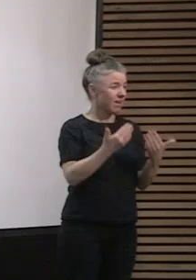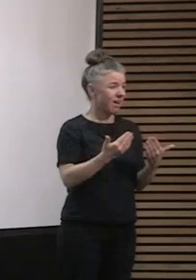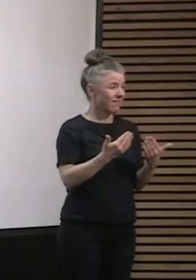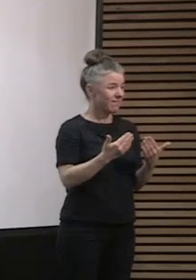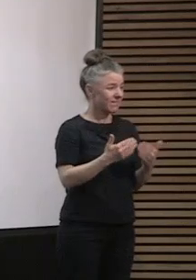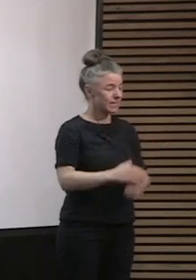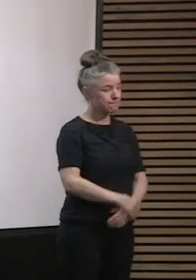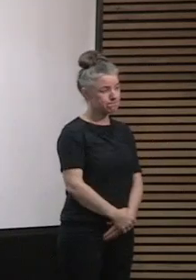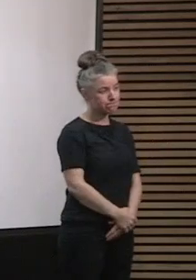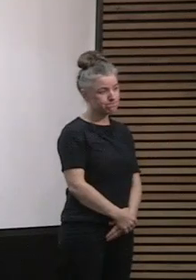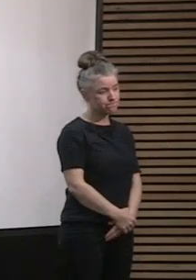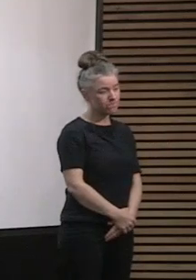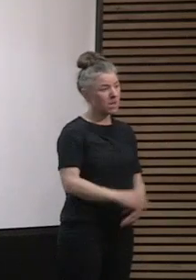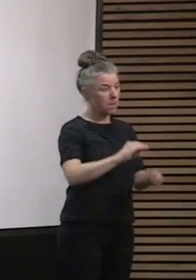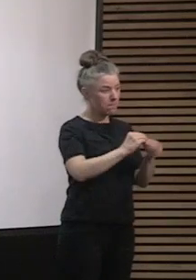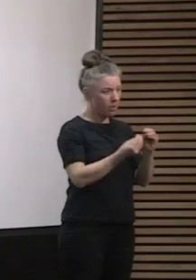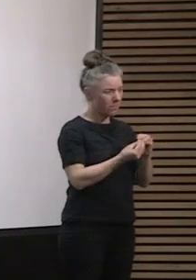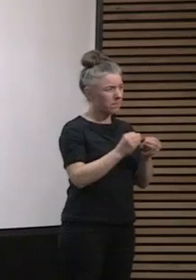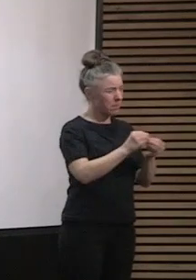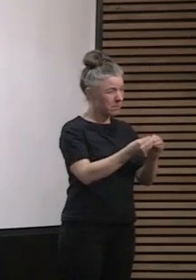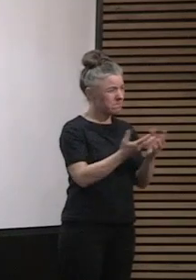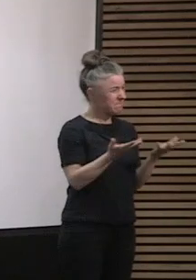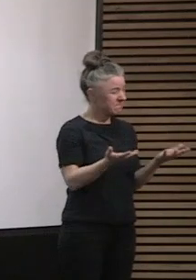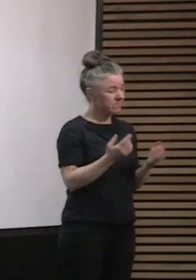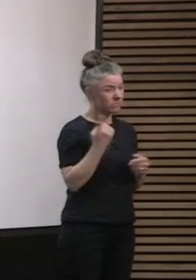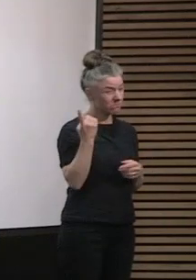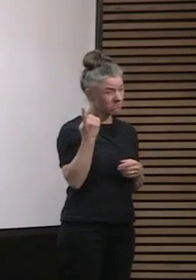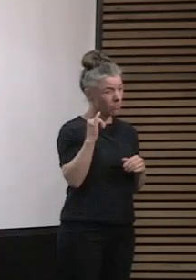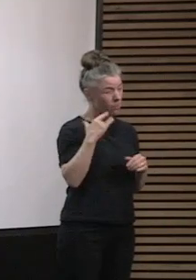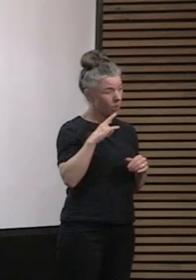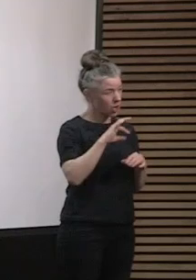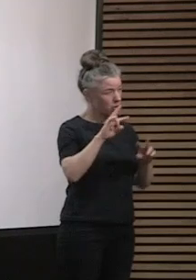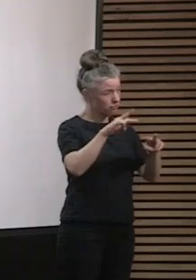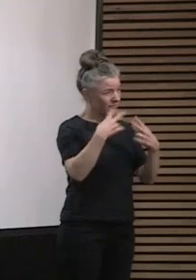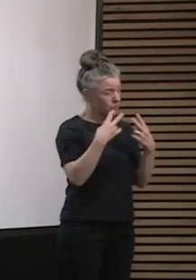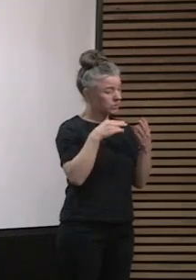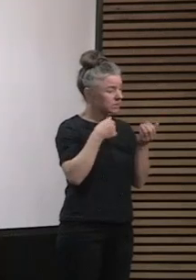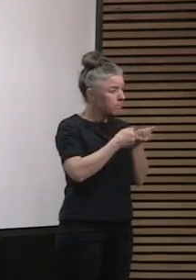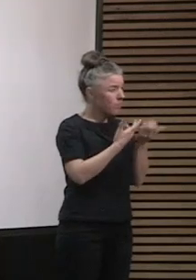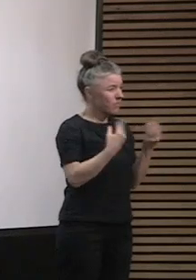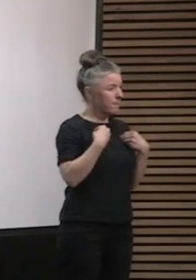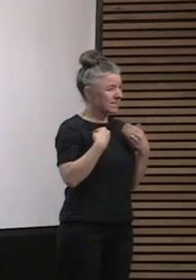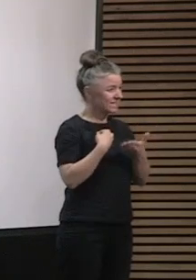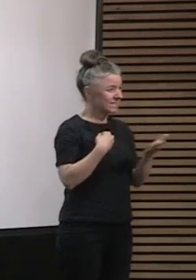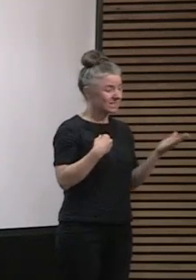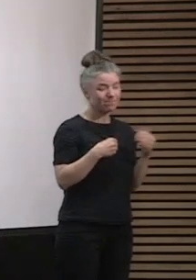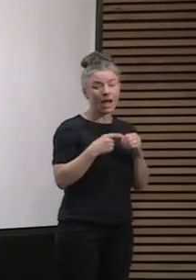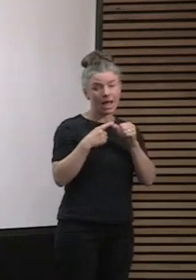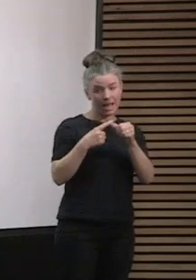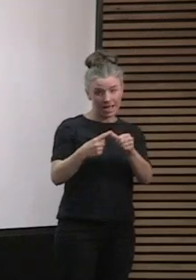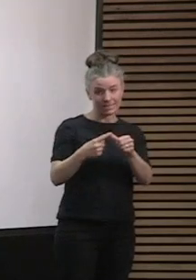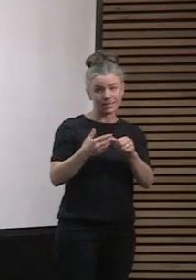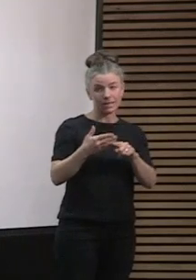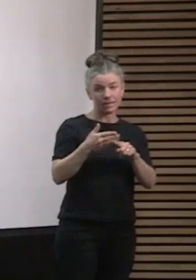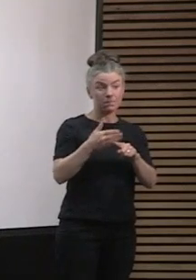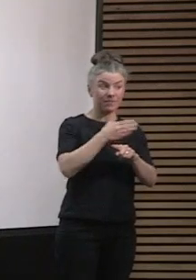largely a result of issues within the Cabinet. Would you ever consider re-looking at that? As I said in the answer to the previous question, we're taking a look